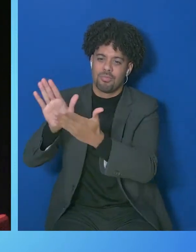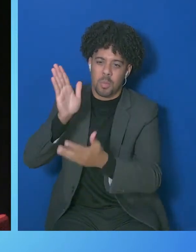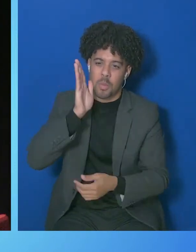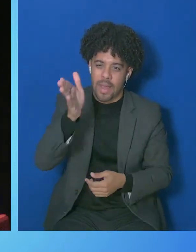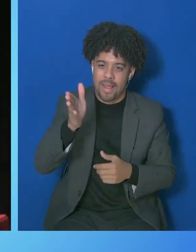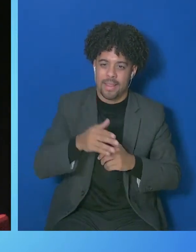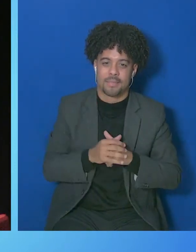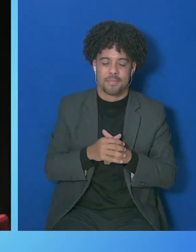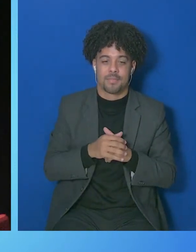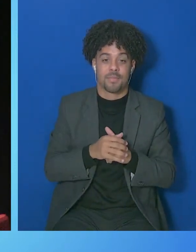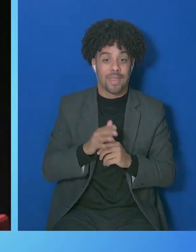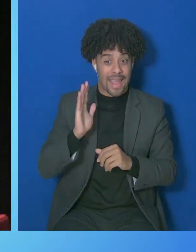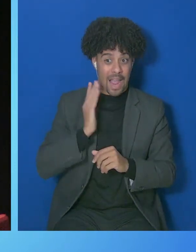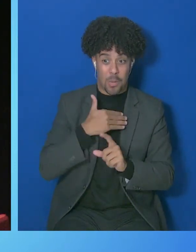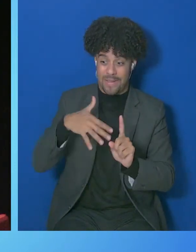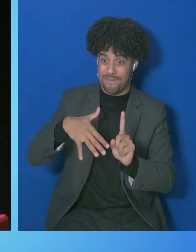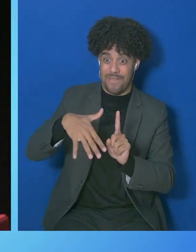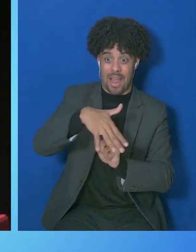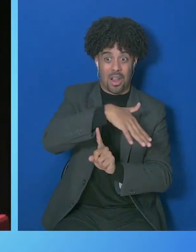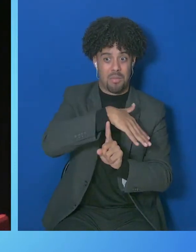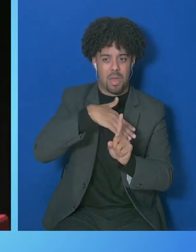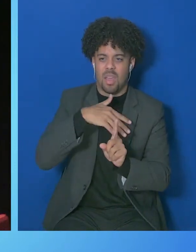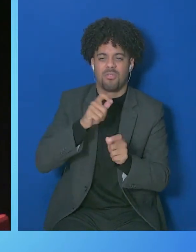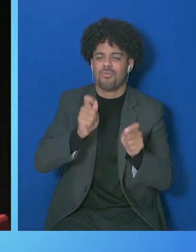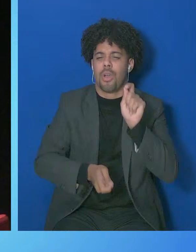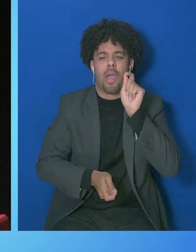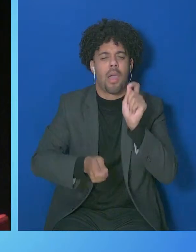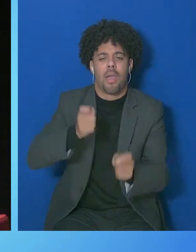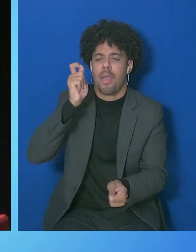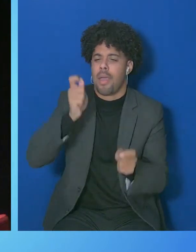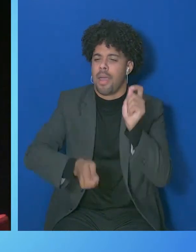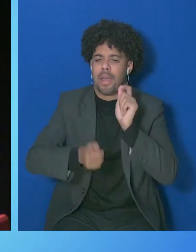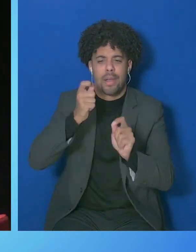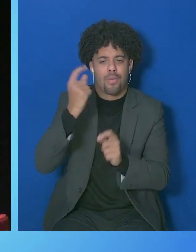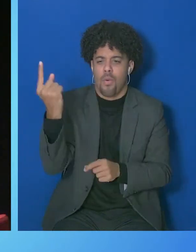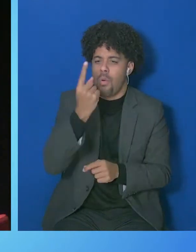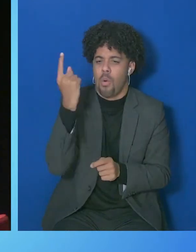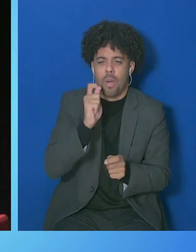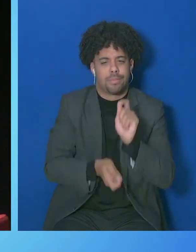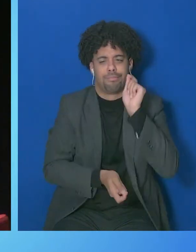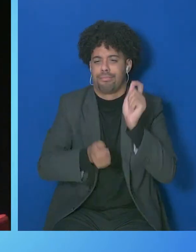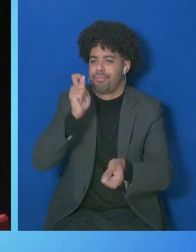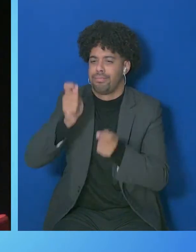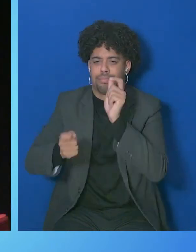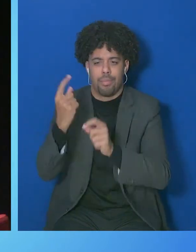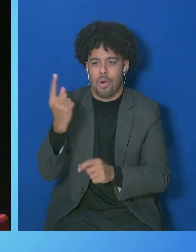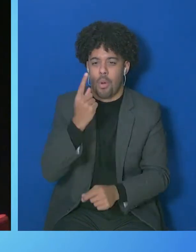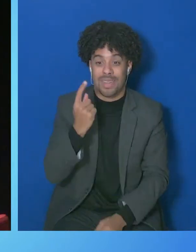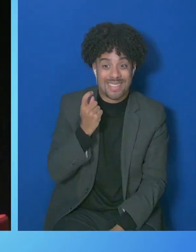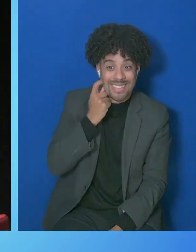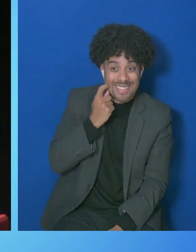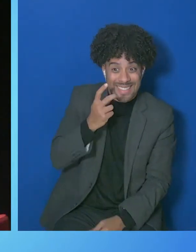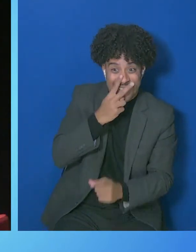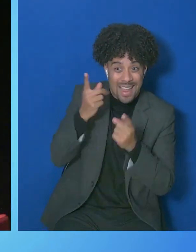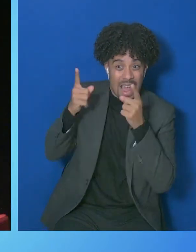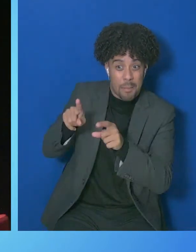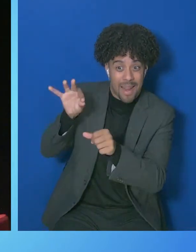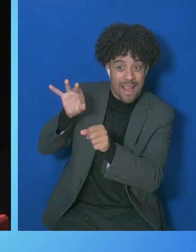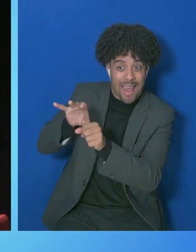Our recent election shows that. Our environment will continue to change again.